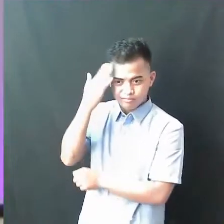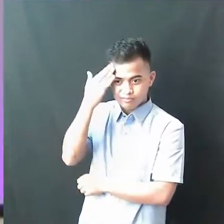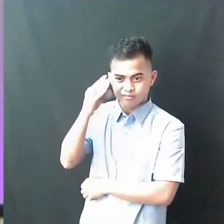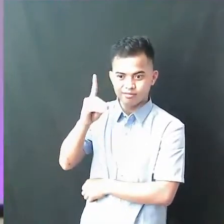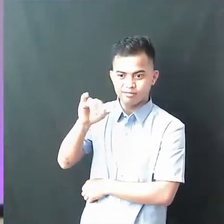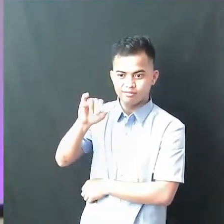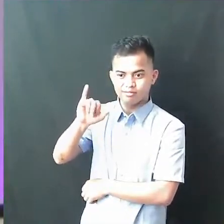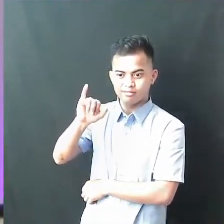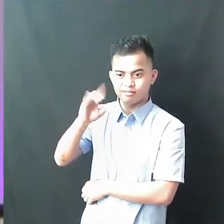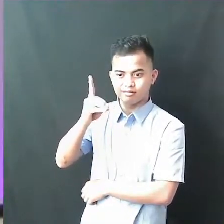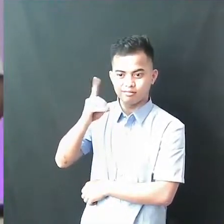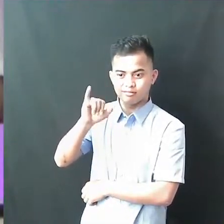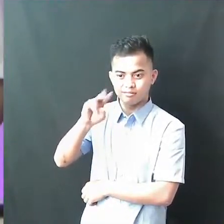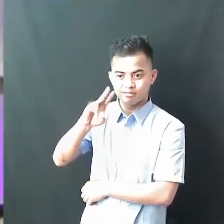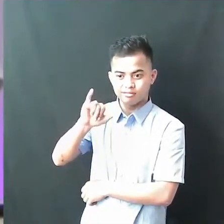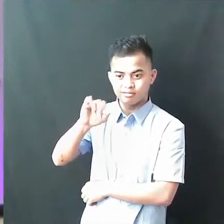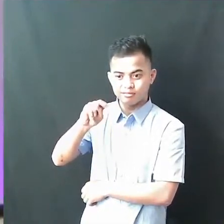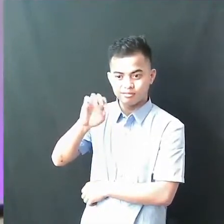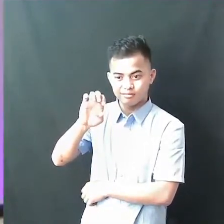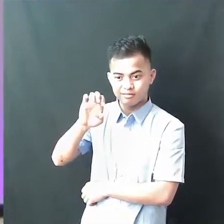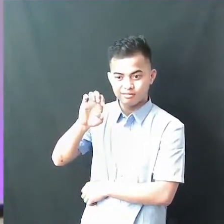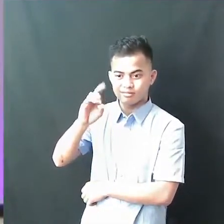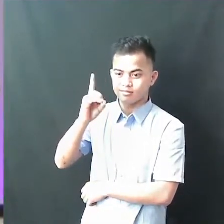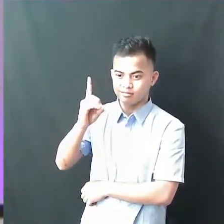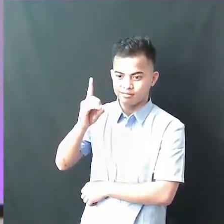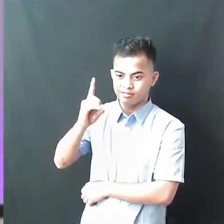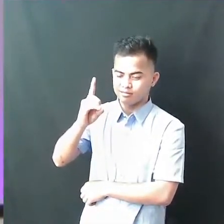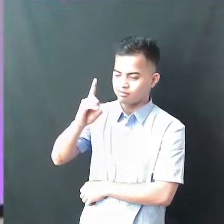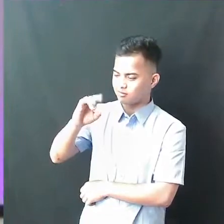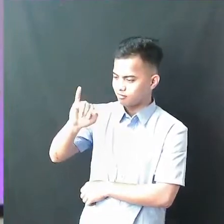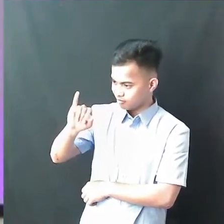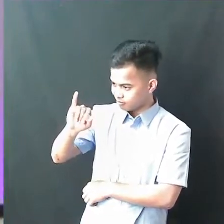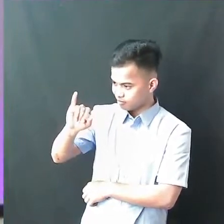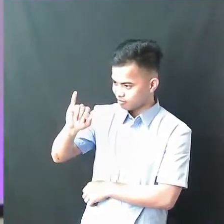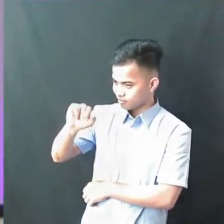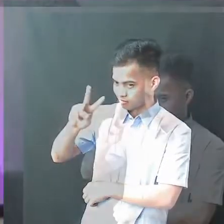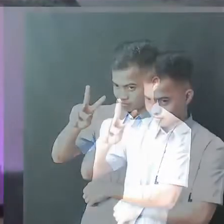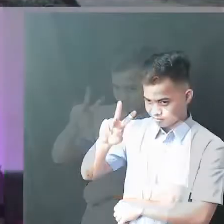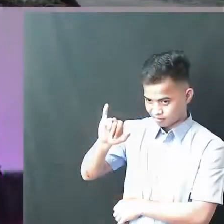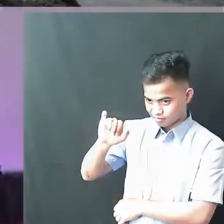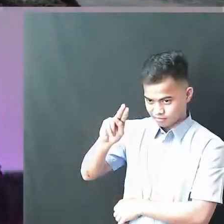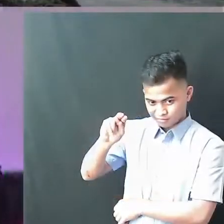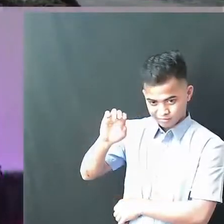2 Peter chapter 1. 2 Peter chapter 1.